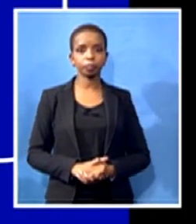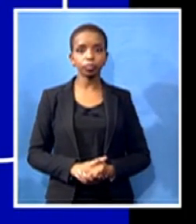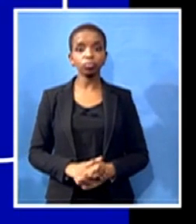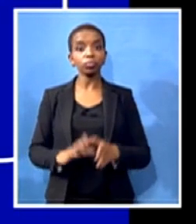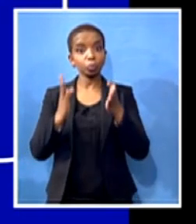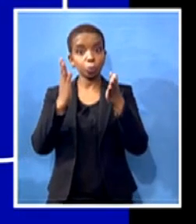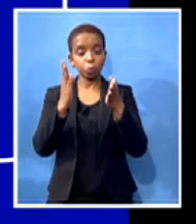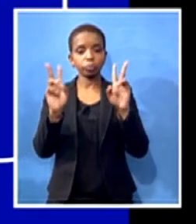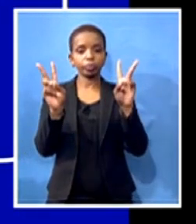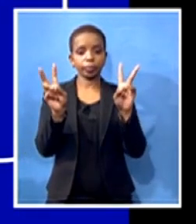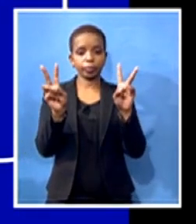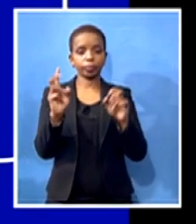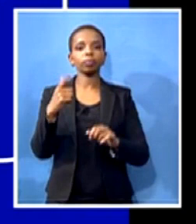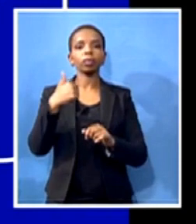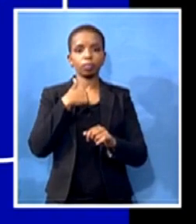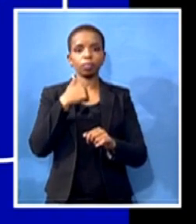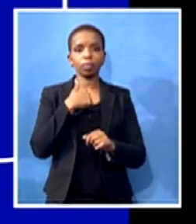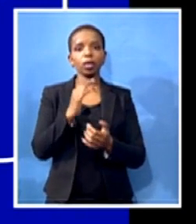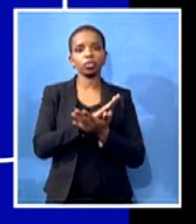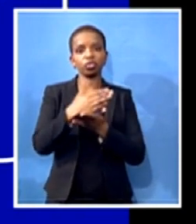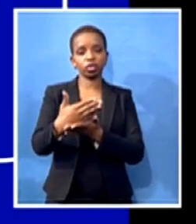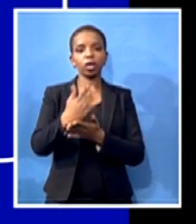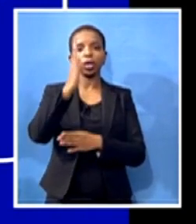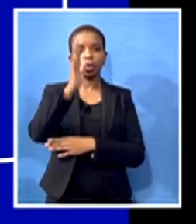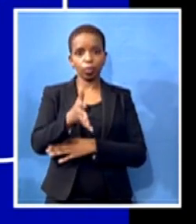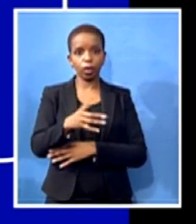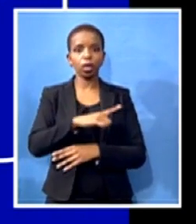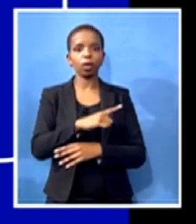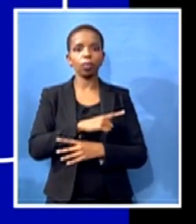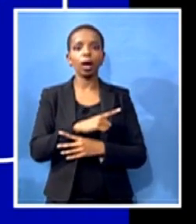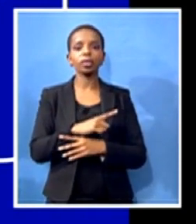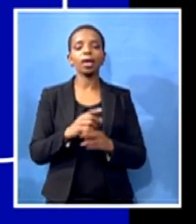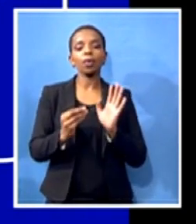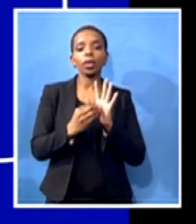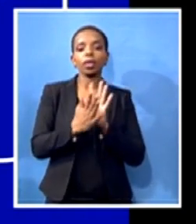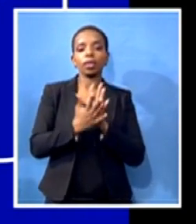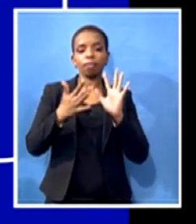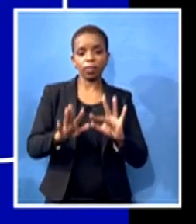presentation. We had open-ended questions in the questionnaire and received